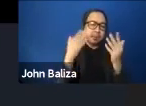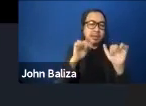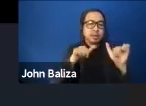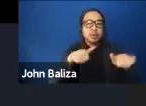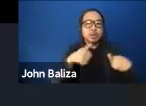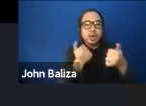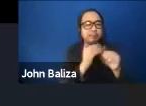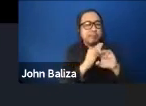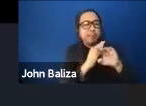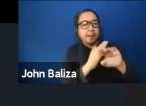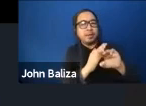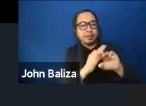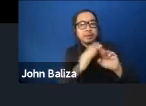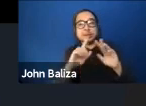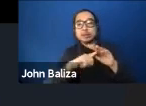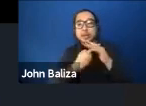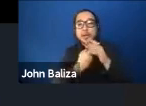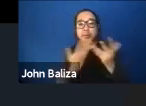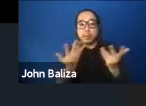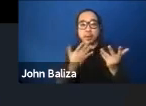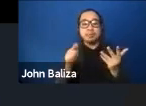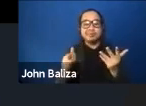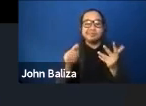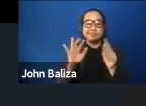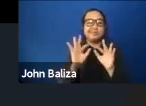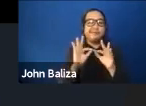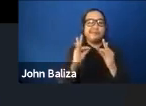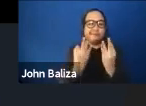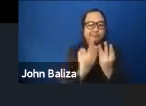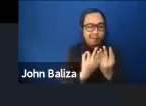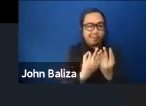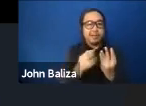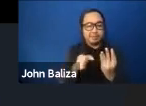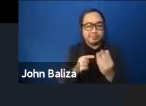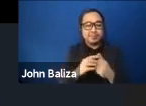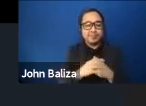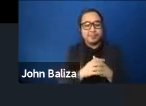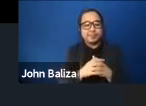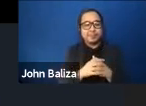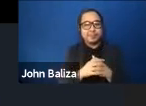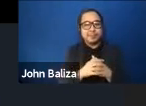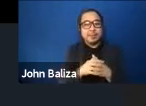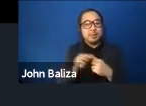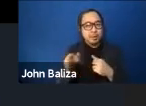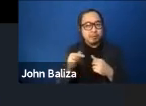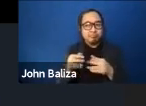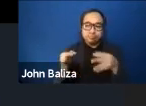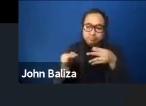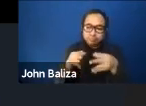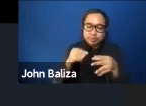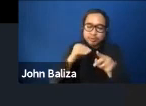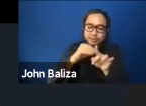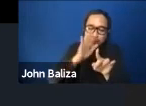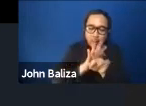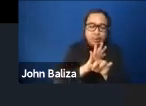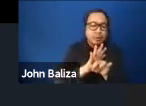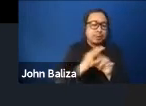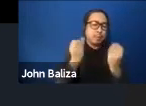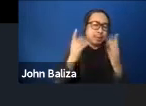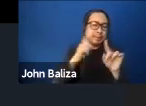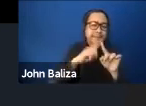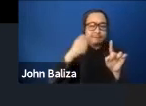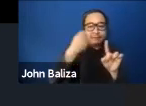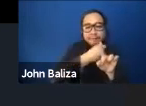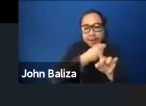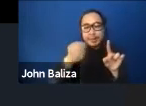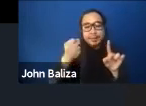from family, which we have been exposed to violence in all forms, including